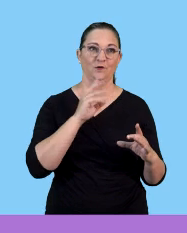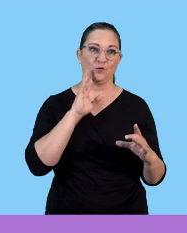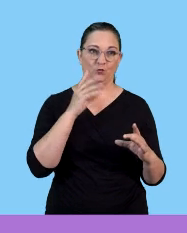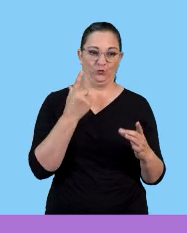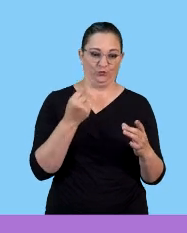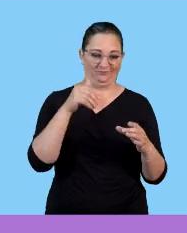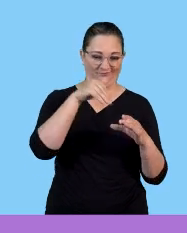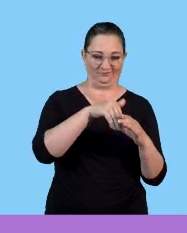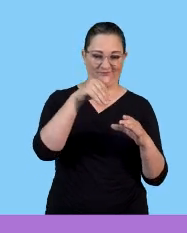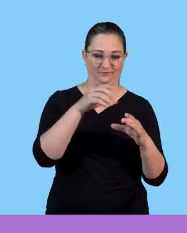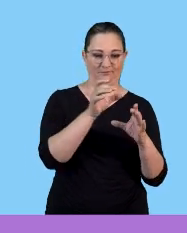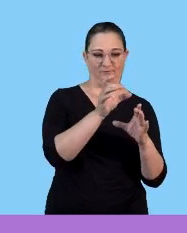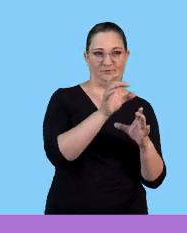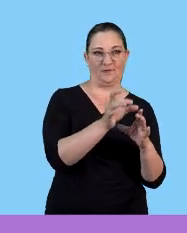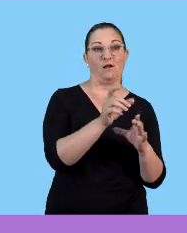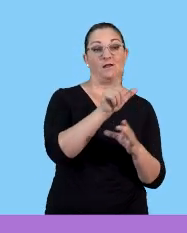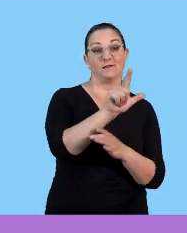4 candles, it'll be